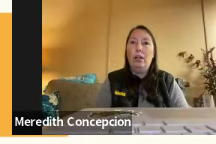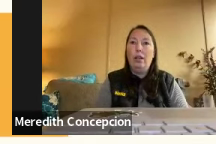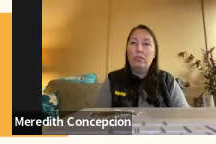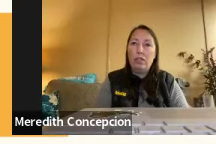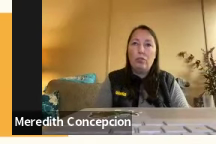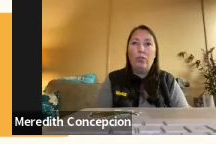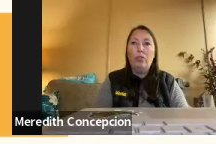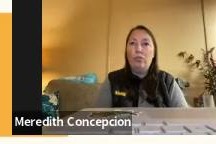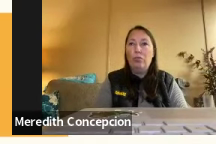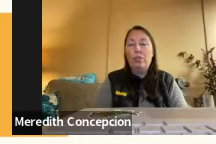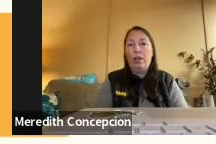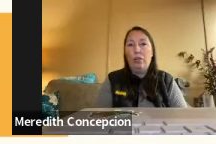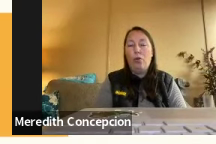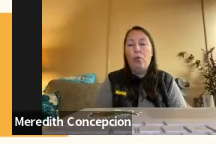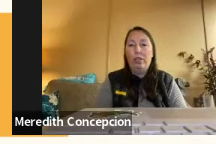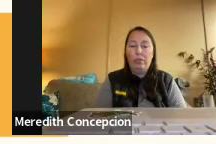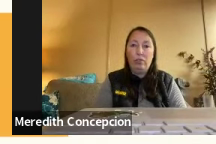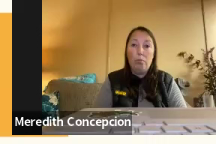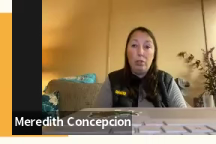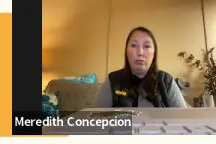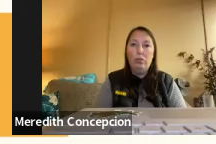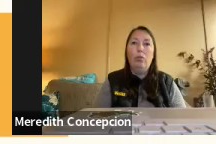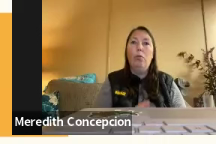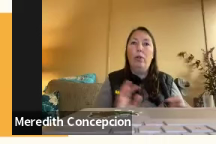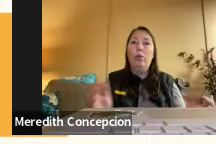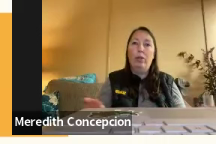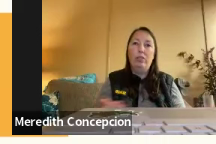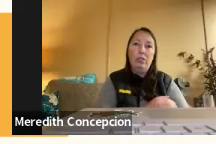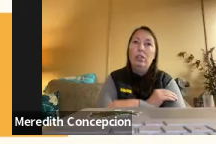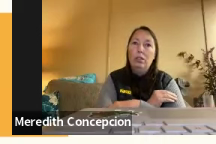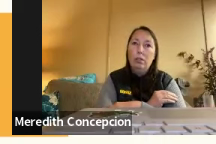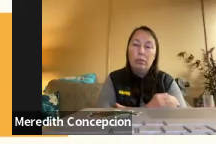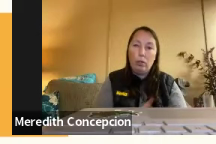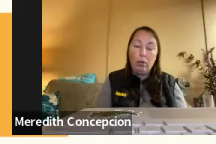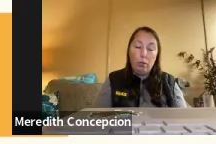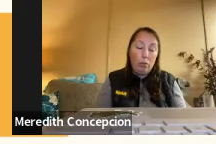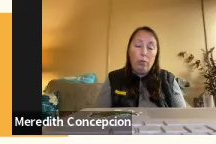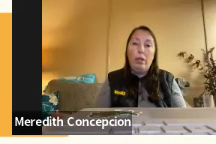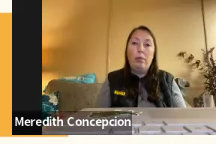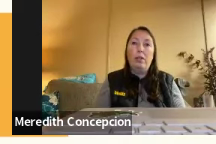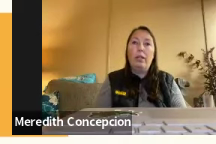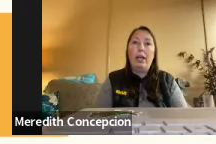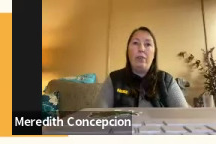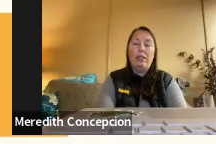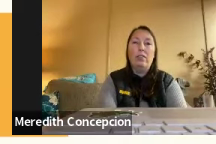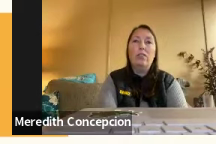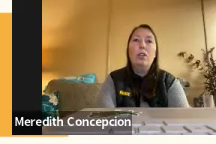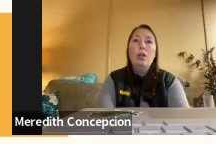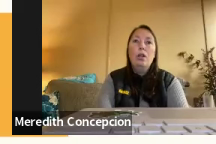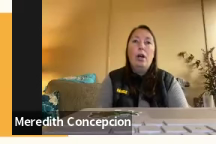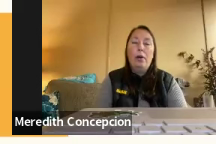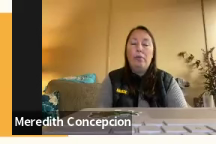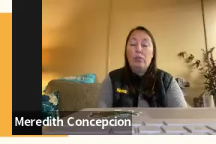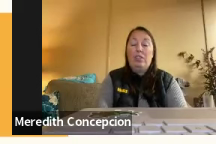a center to the whole recovery model, the whole well-rounded for anybody can have